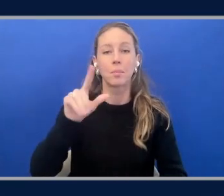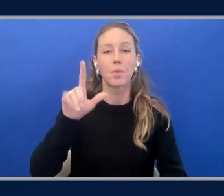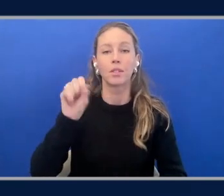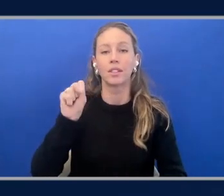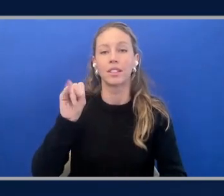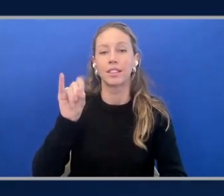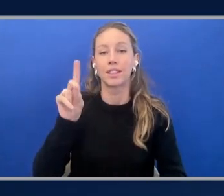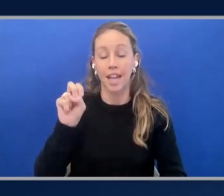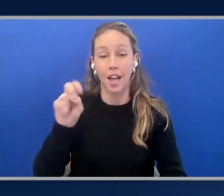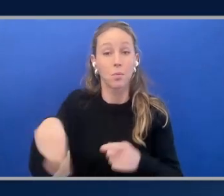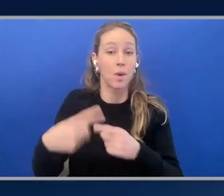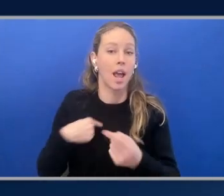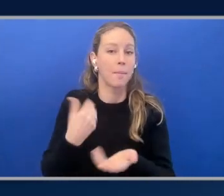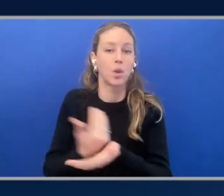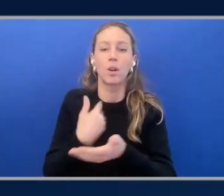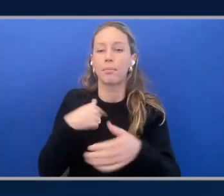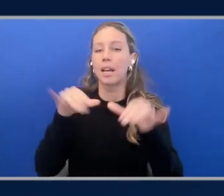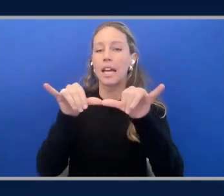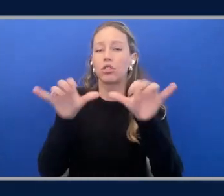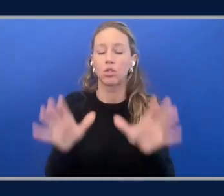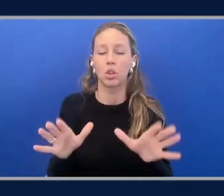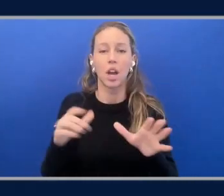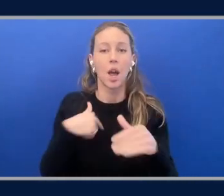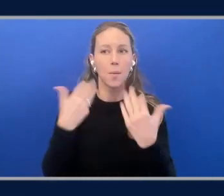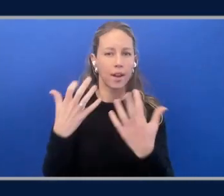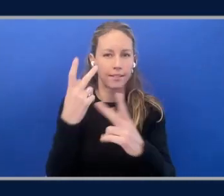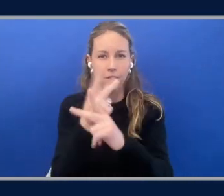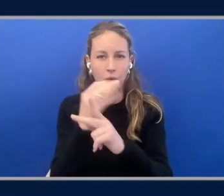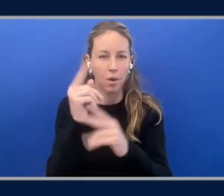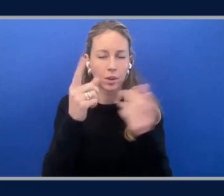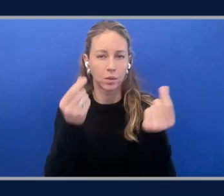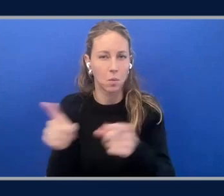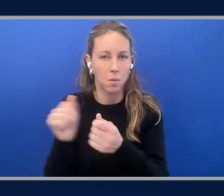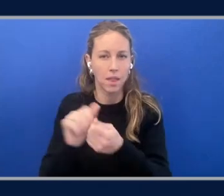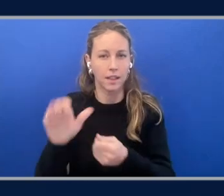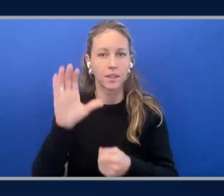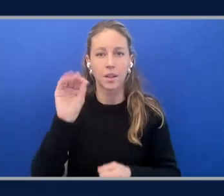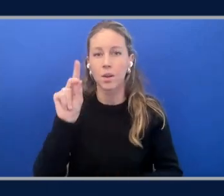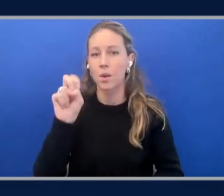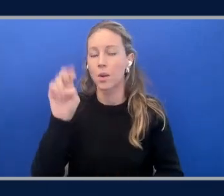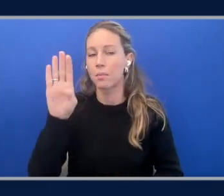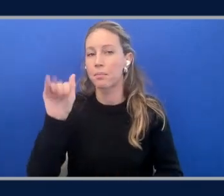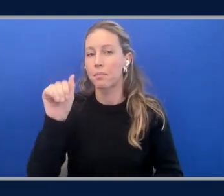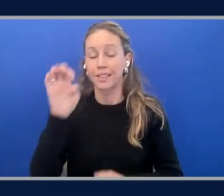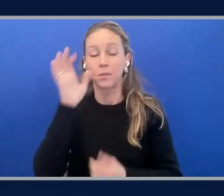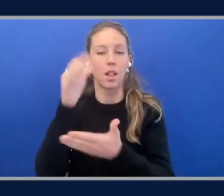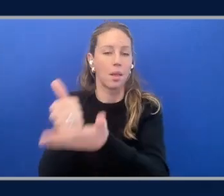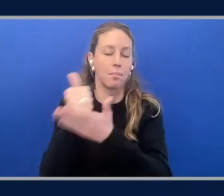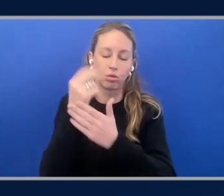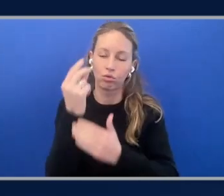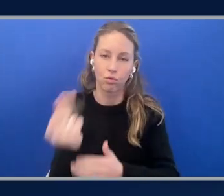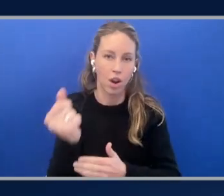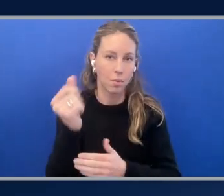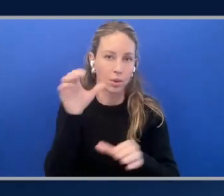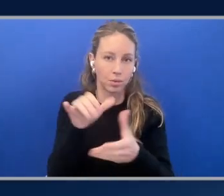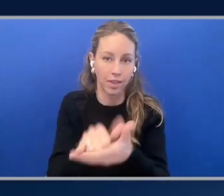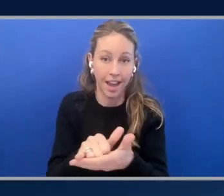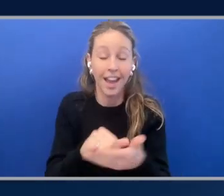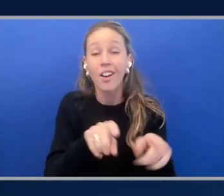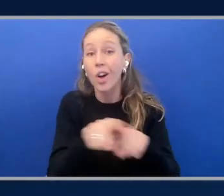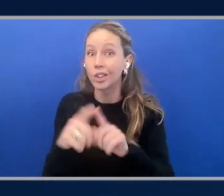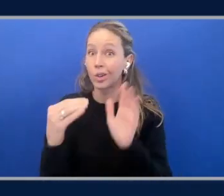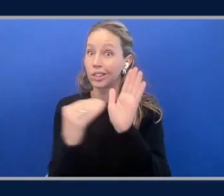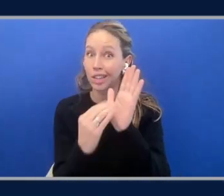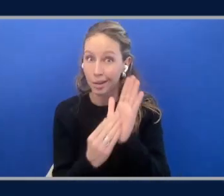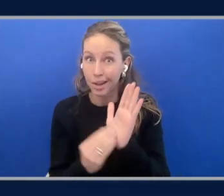I'm an engineer and I want to figure out what's going on in this code base, that helps me right away. The second thing is documenting my